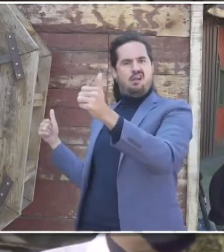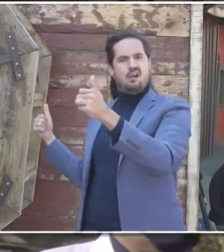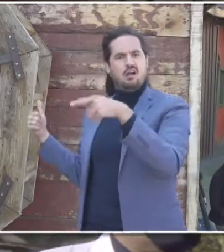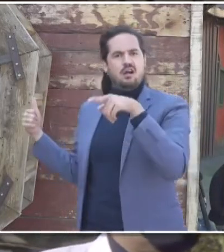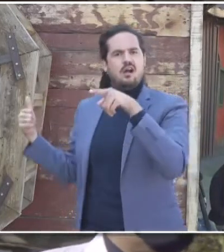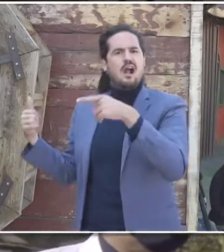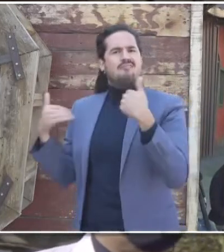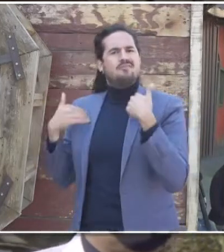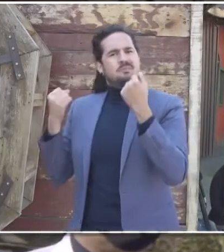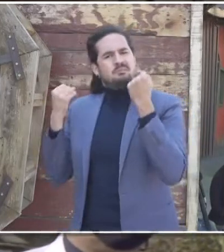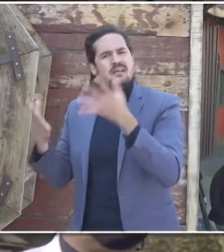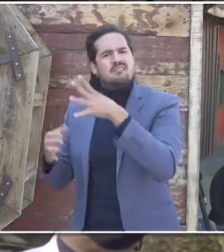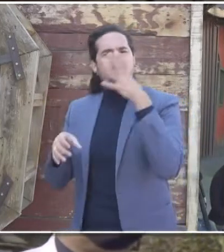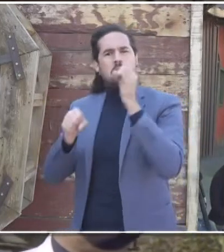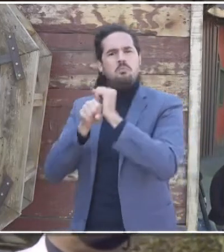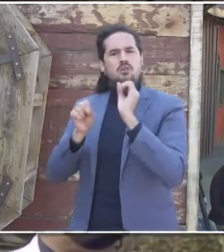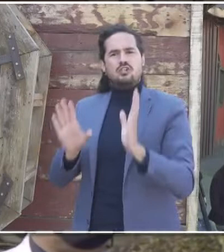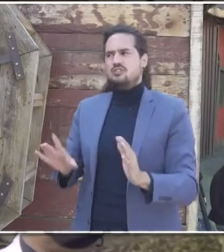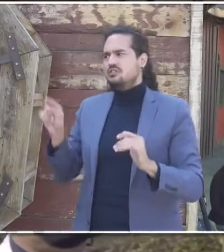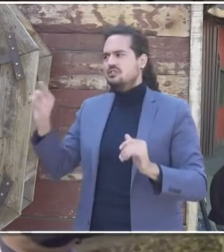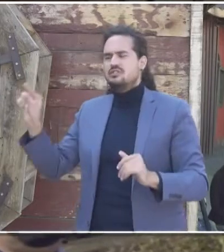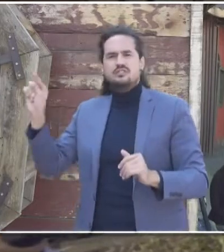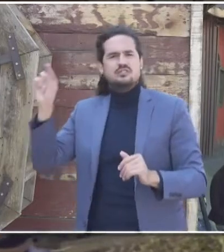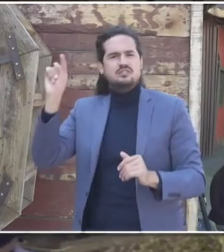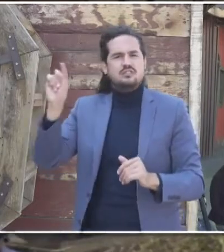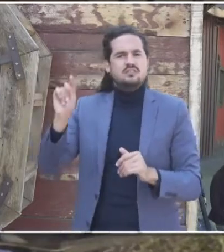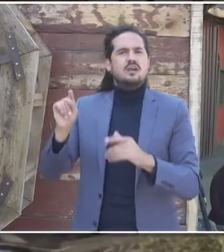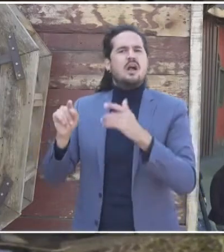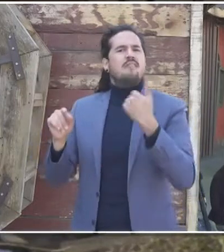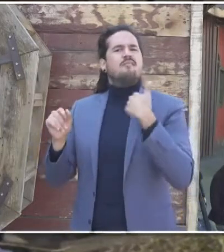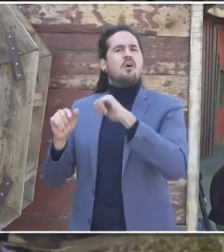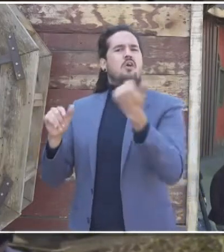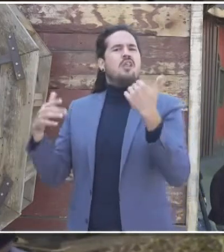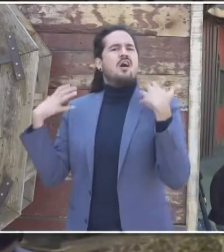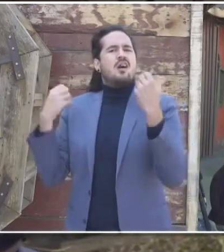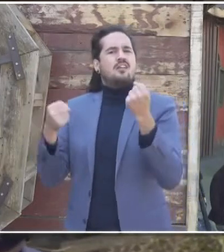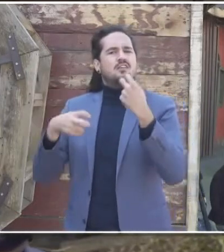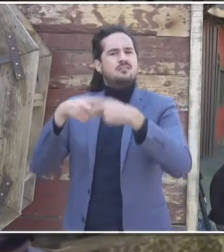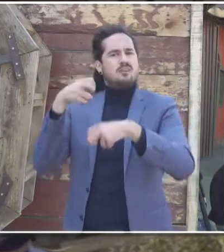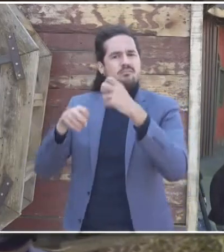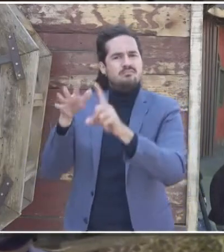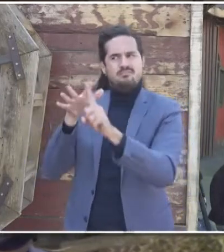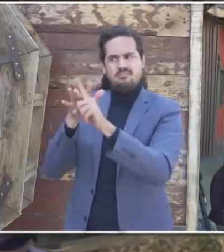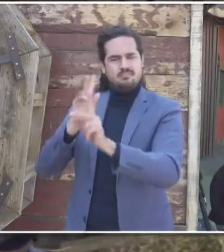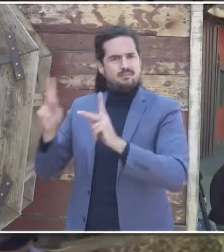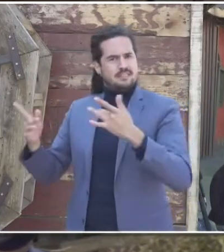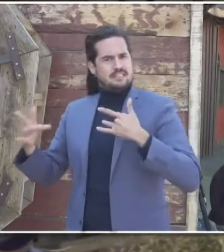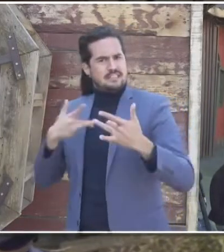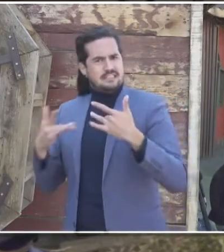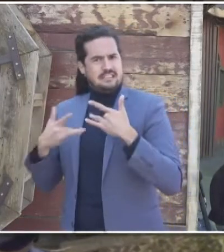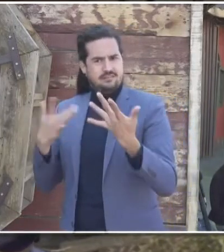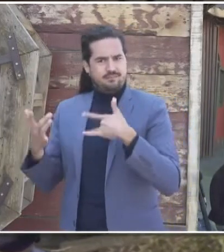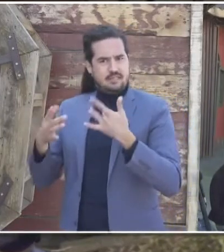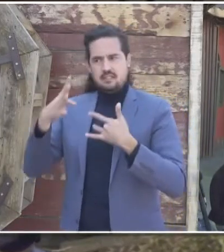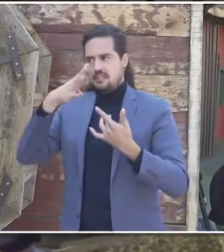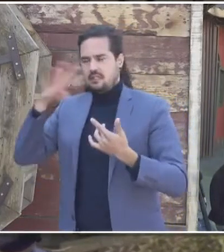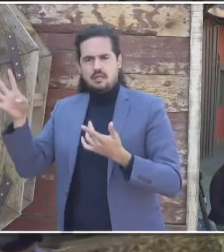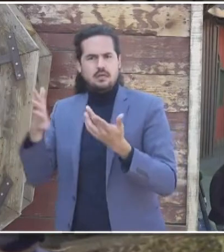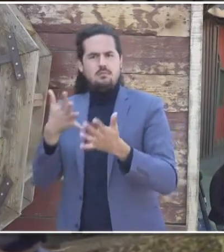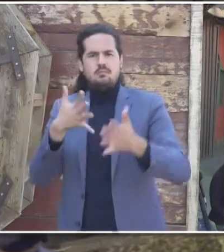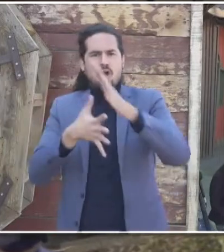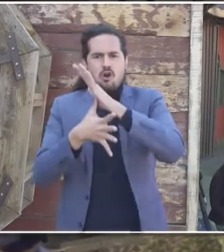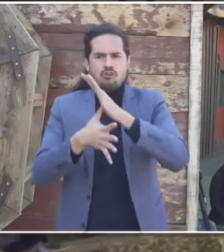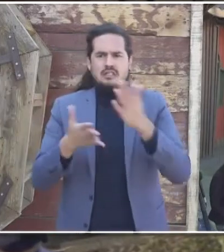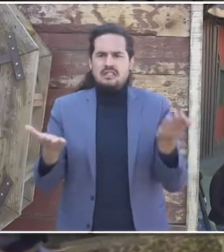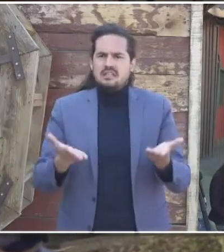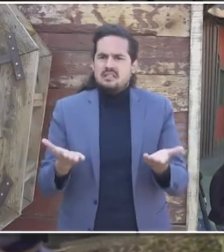how much of a priority is the Central Valley for you? Top priority, always has been. We've made that crystal clear. Equity is our guiding lights, our North Star, and